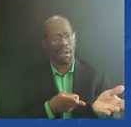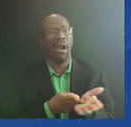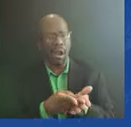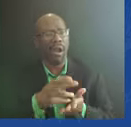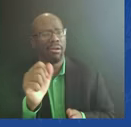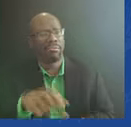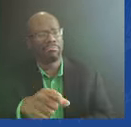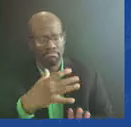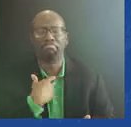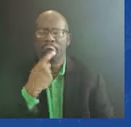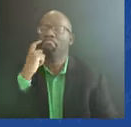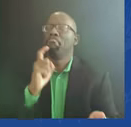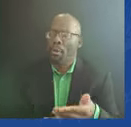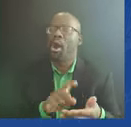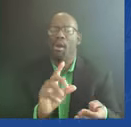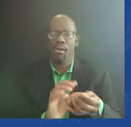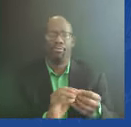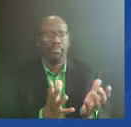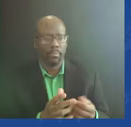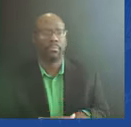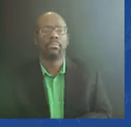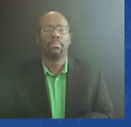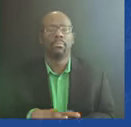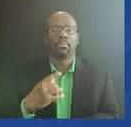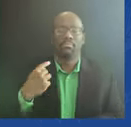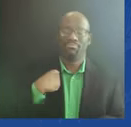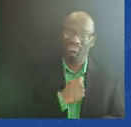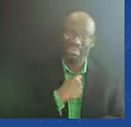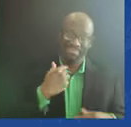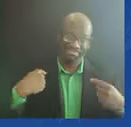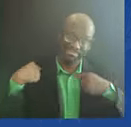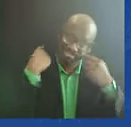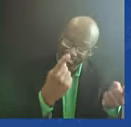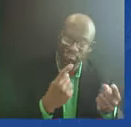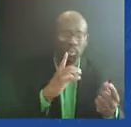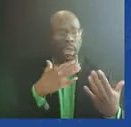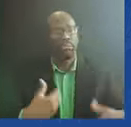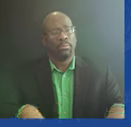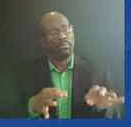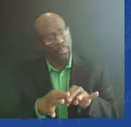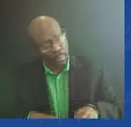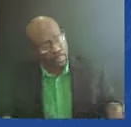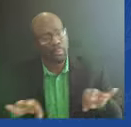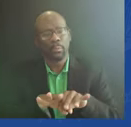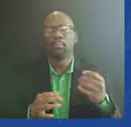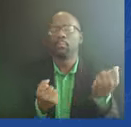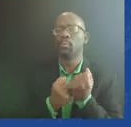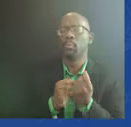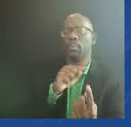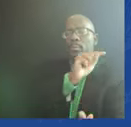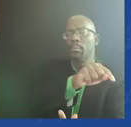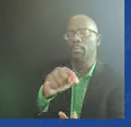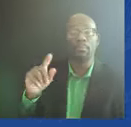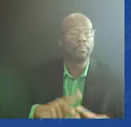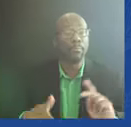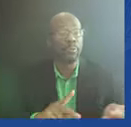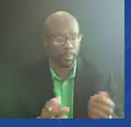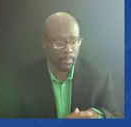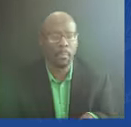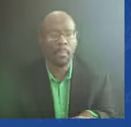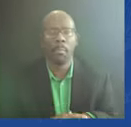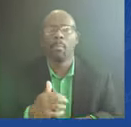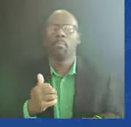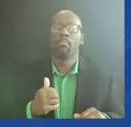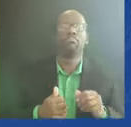got significant support here, significant support. The United States of America is the most critical part of this